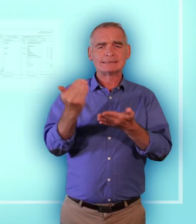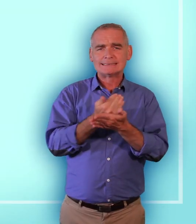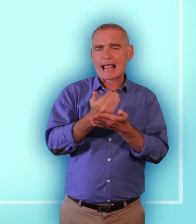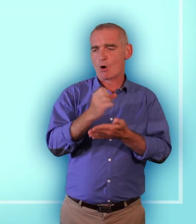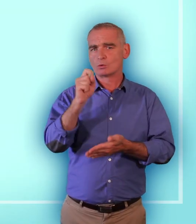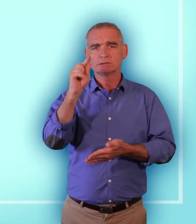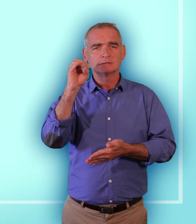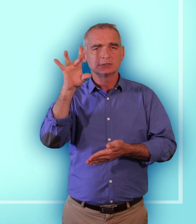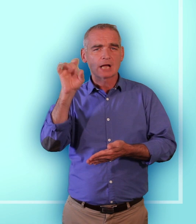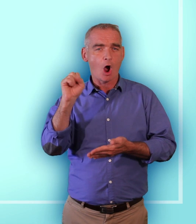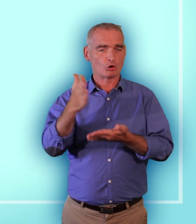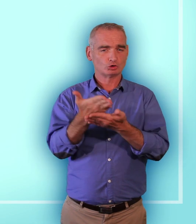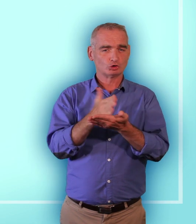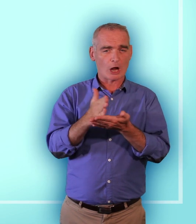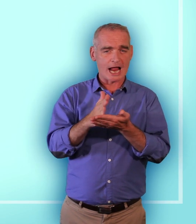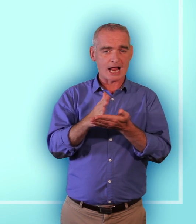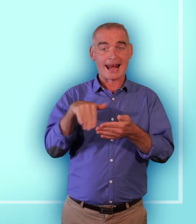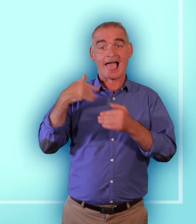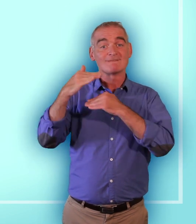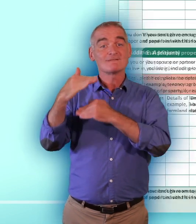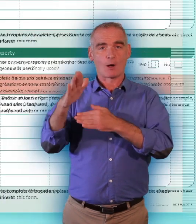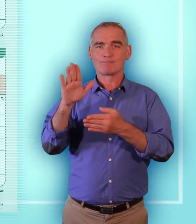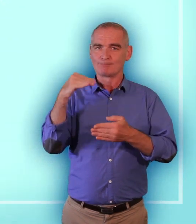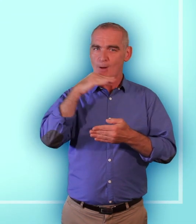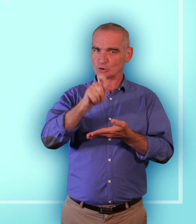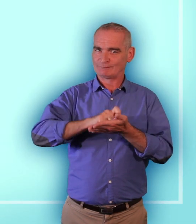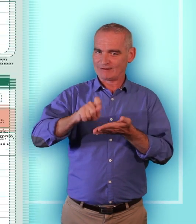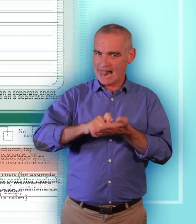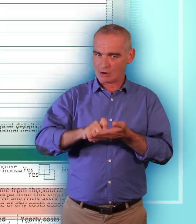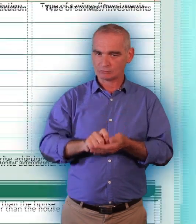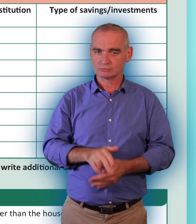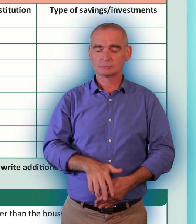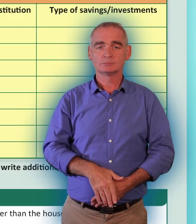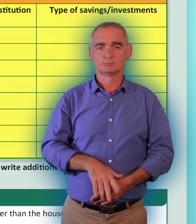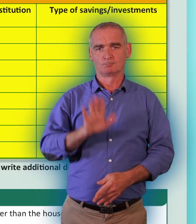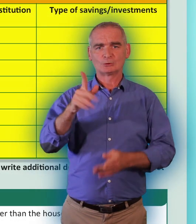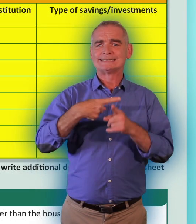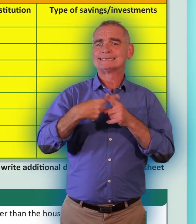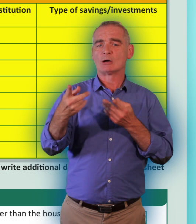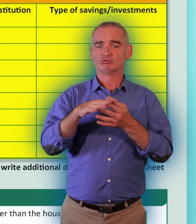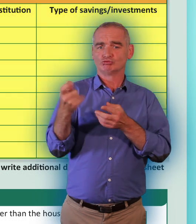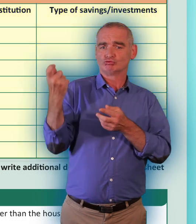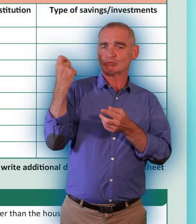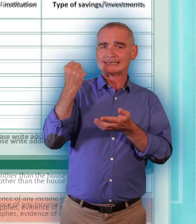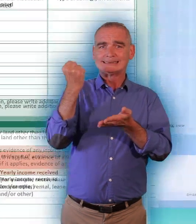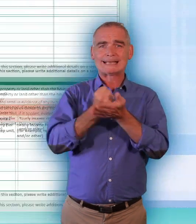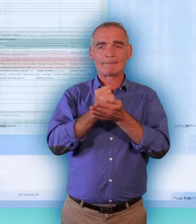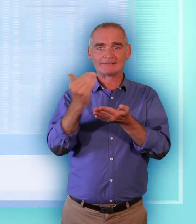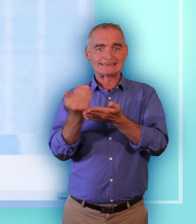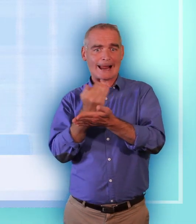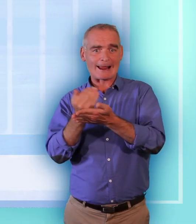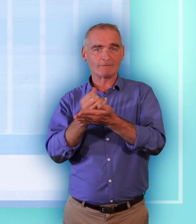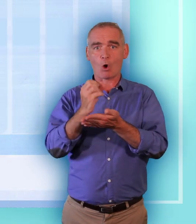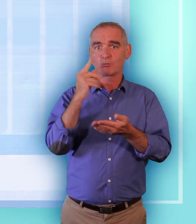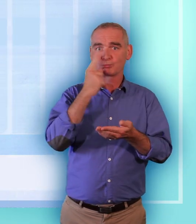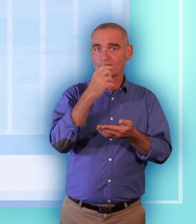If you have savings, stocks or shares, the next section of the form is relevant to you. Send us the most recent statement